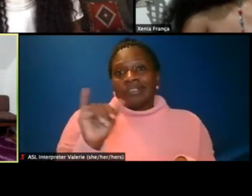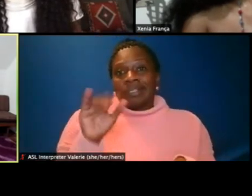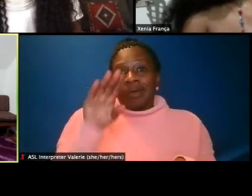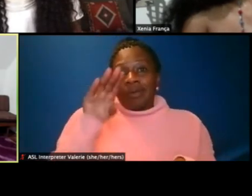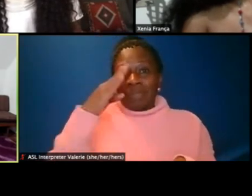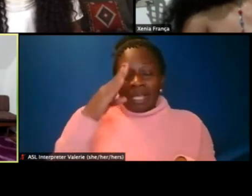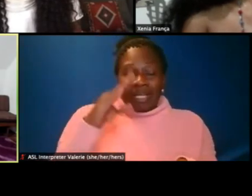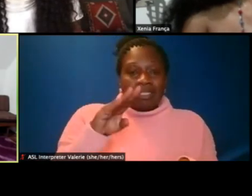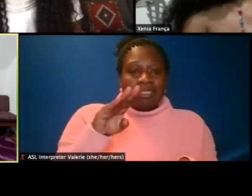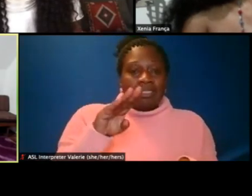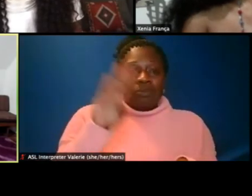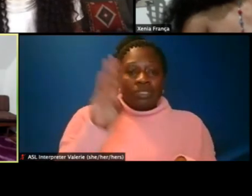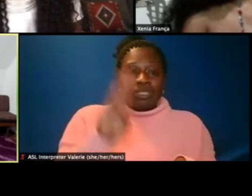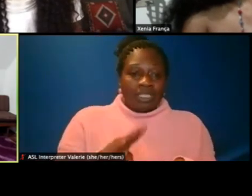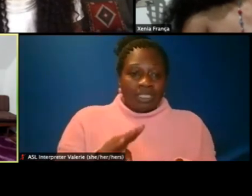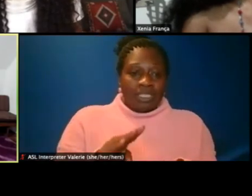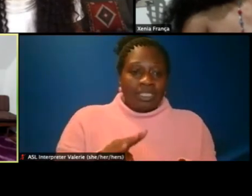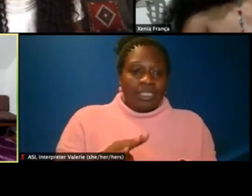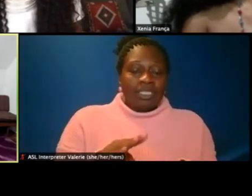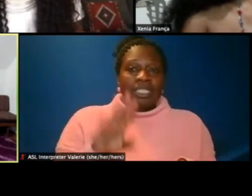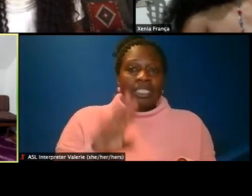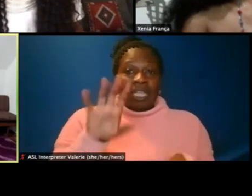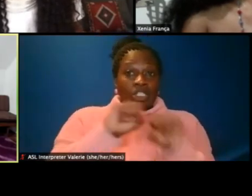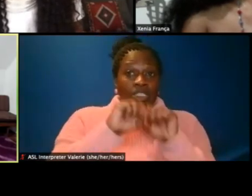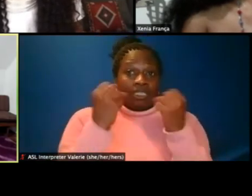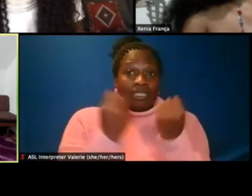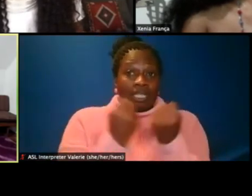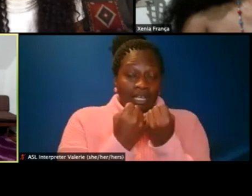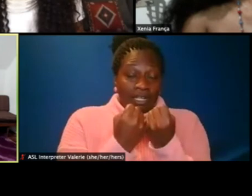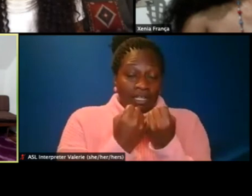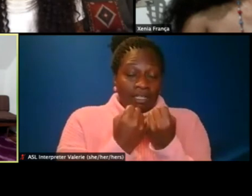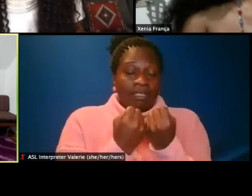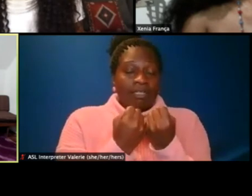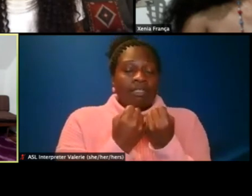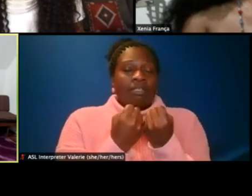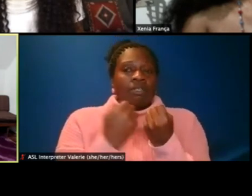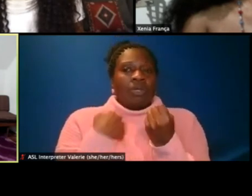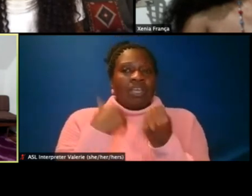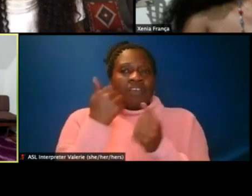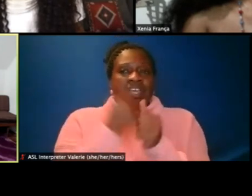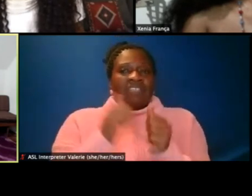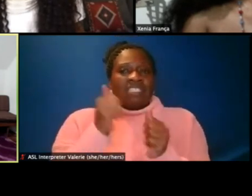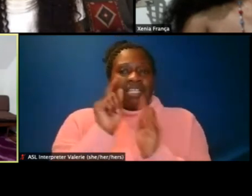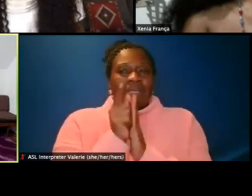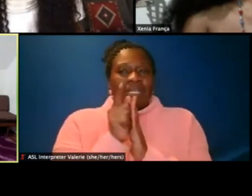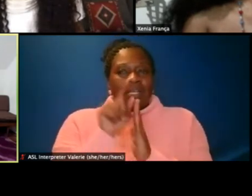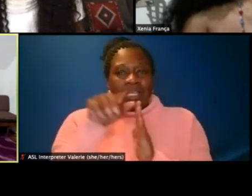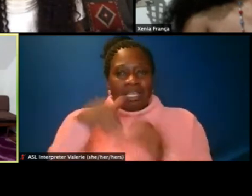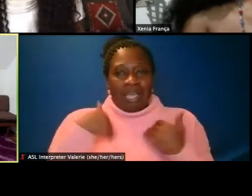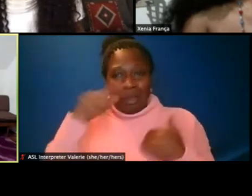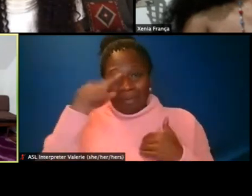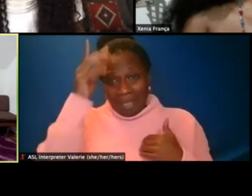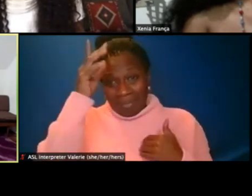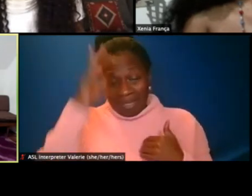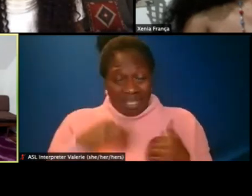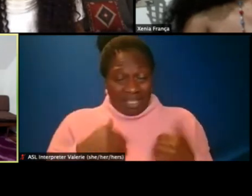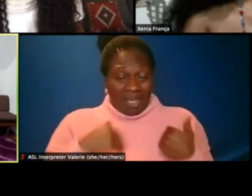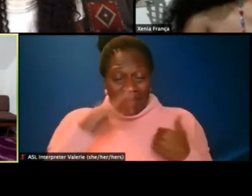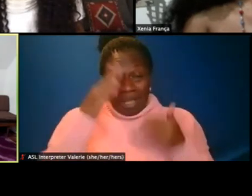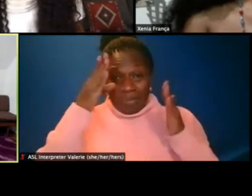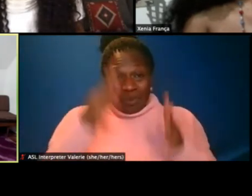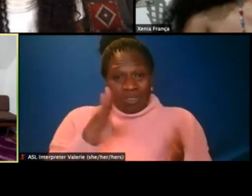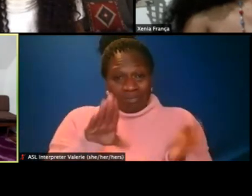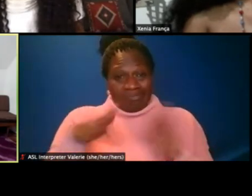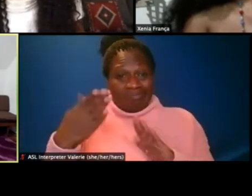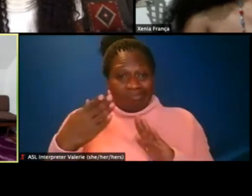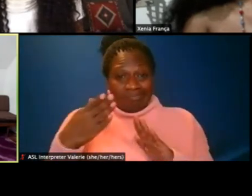in Brazilian social in society, you have every 10 minutes a young Black man or young Black person dying